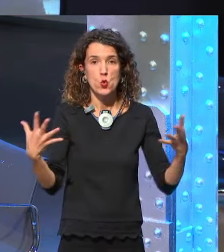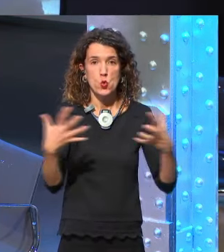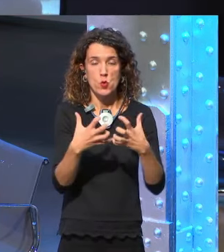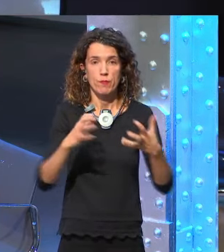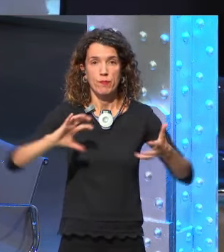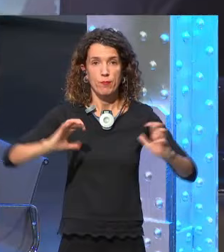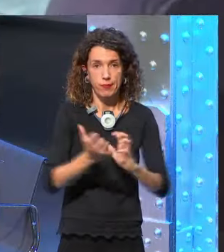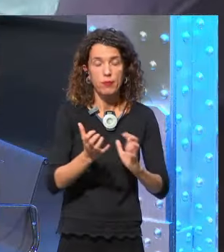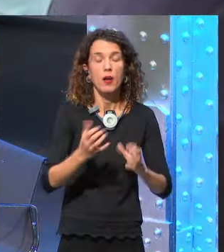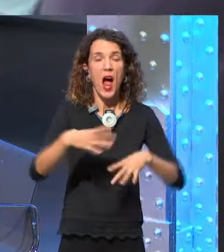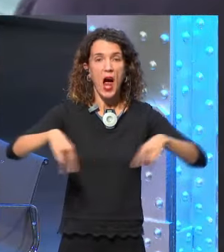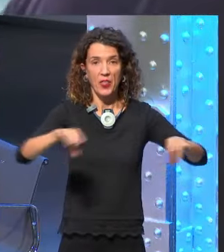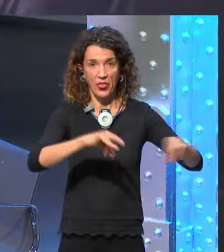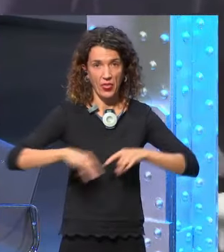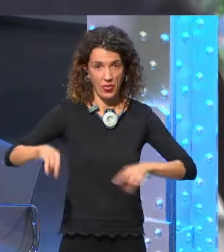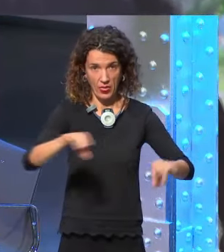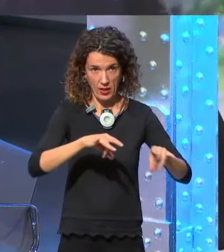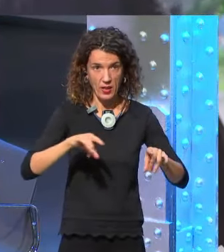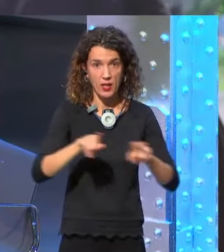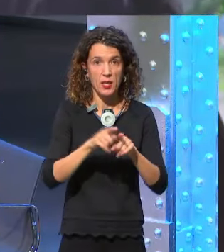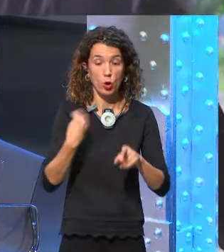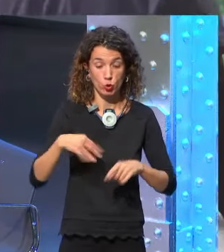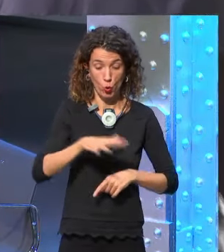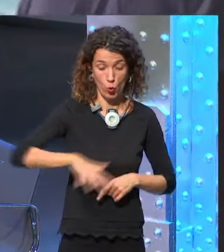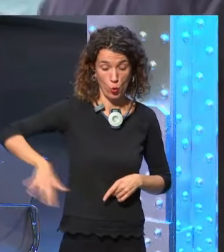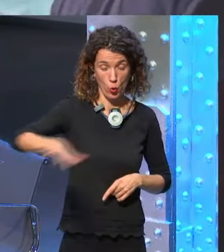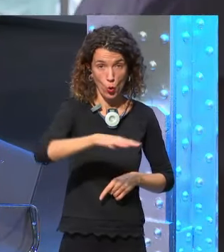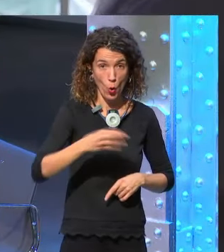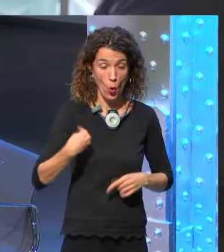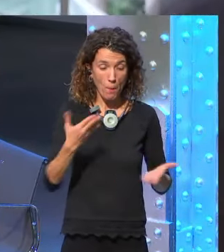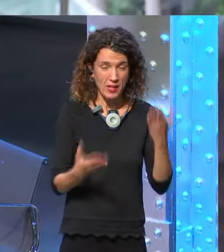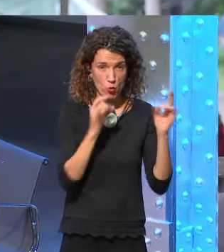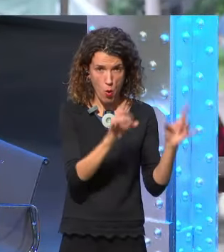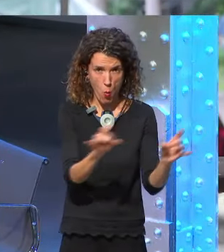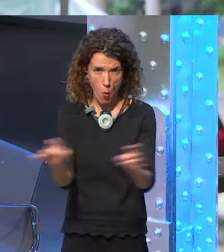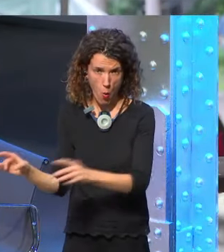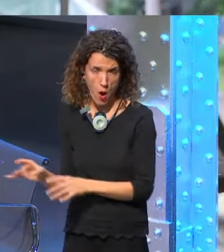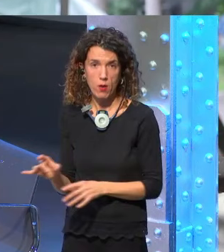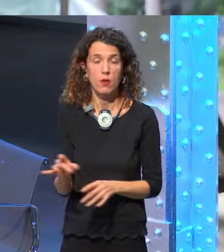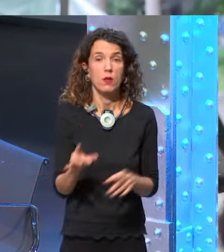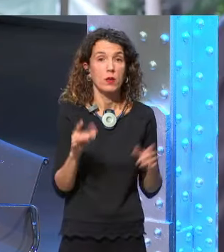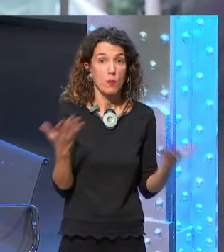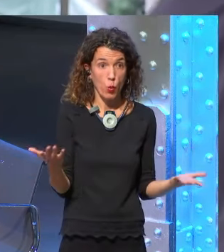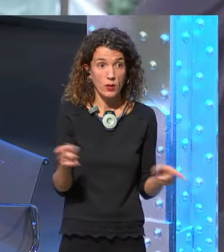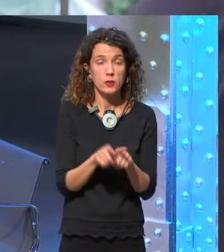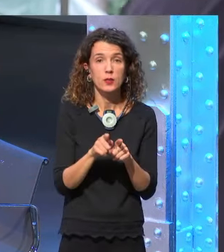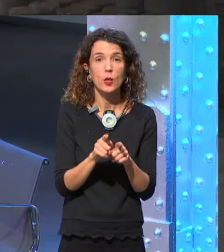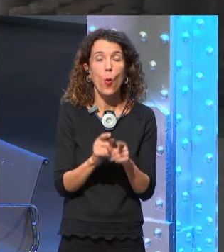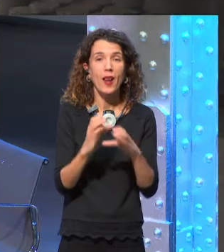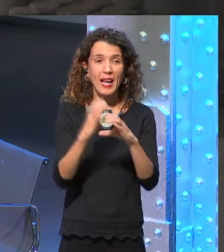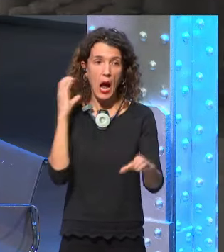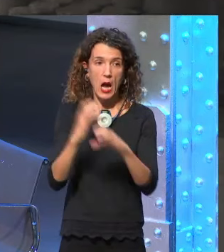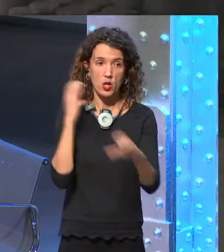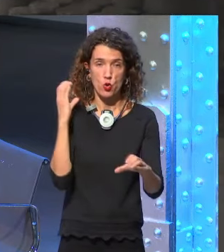they all have the same weight. And then we put this on this small cannon, which is directed by